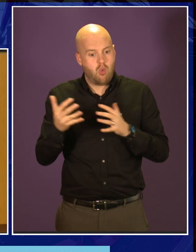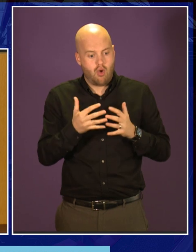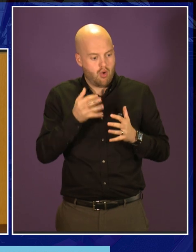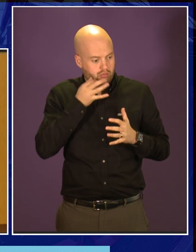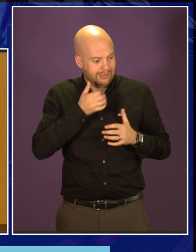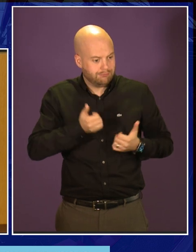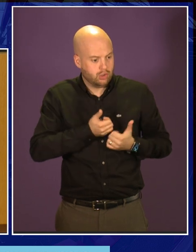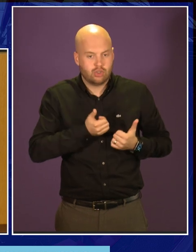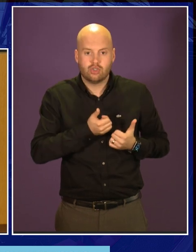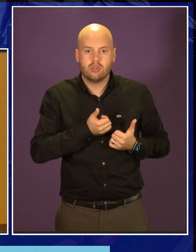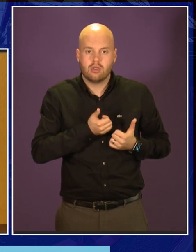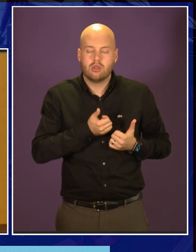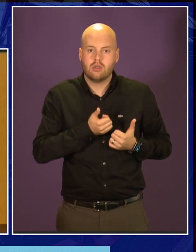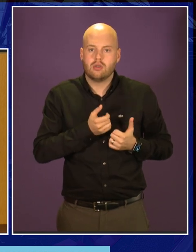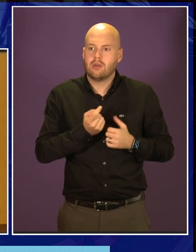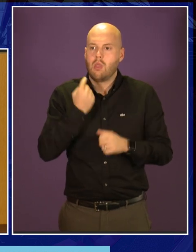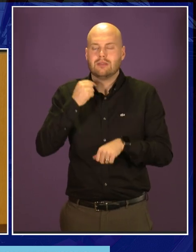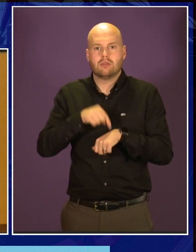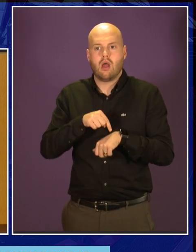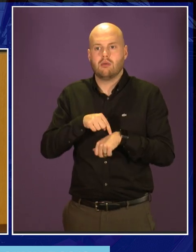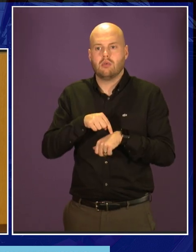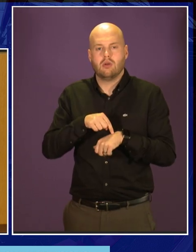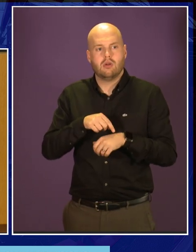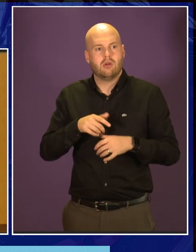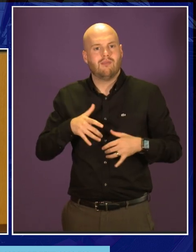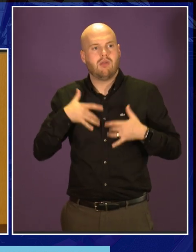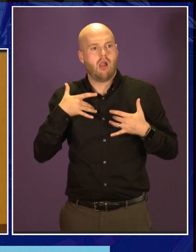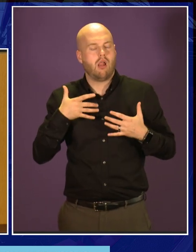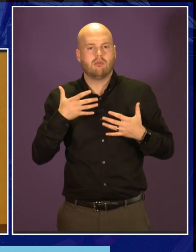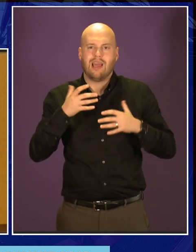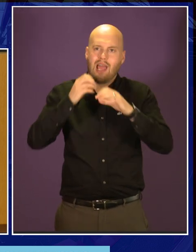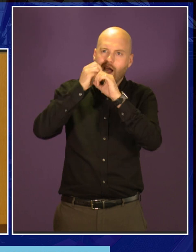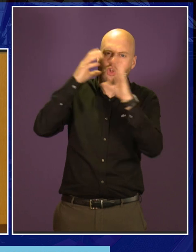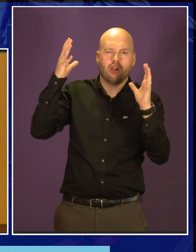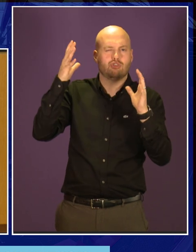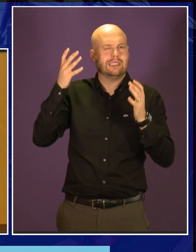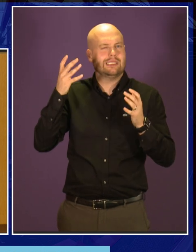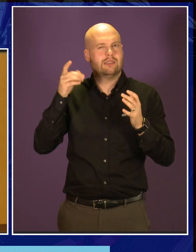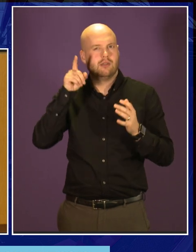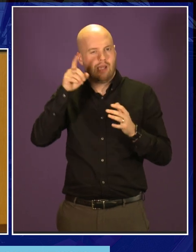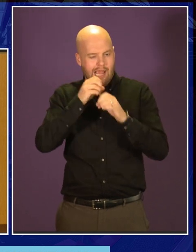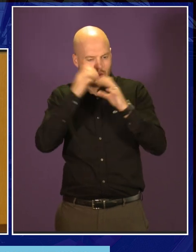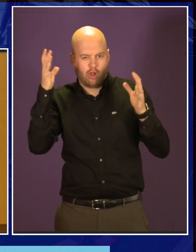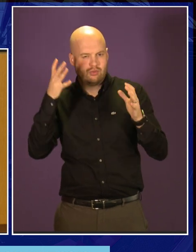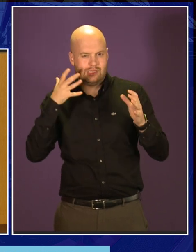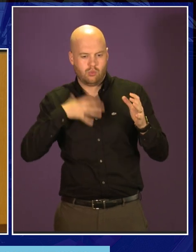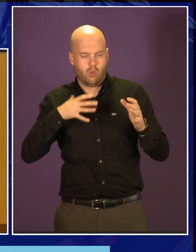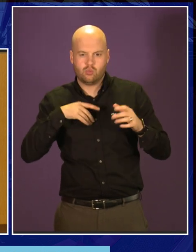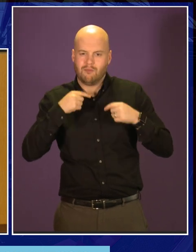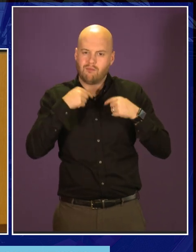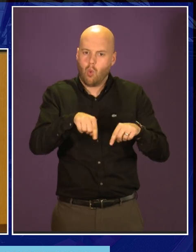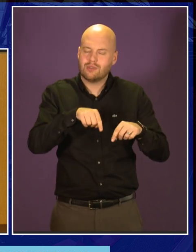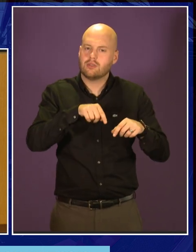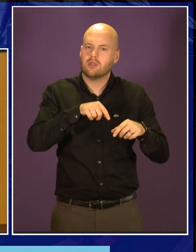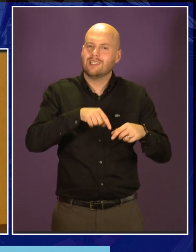close. And the decade that had preceded it was defined by ideologies that sought to emphasize differences. And in